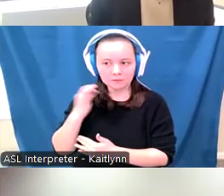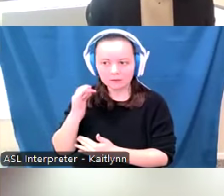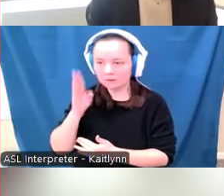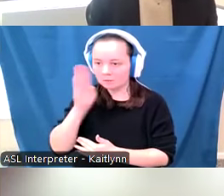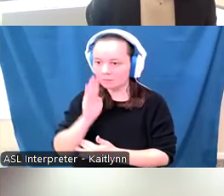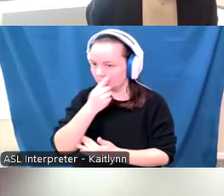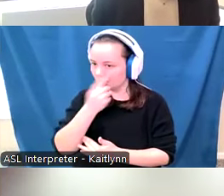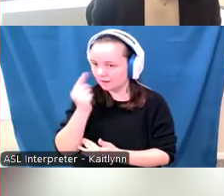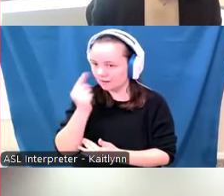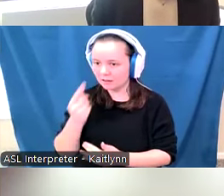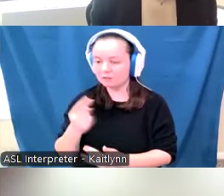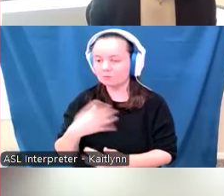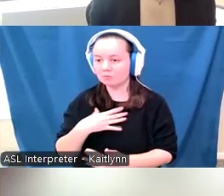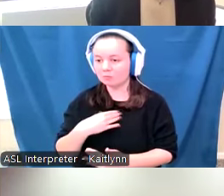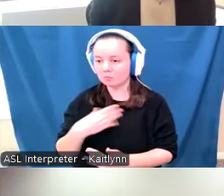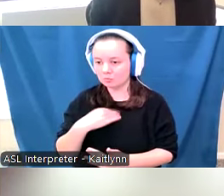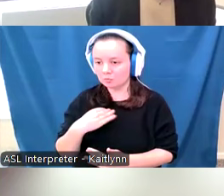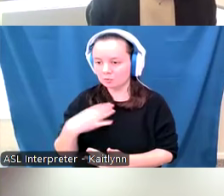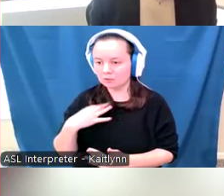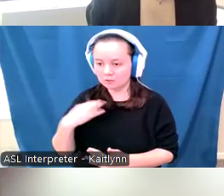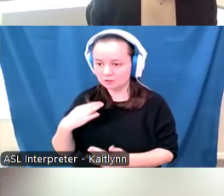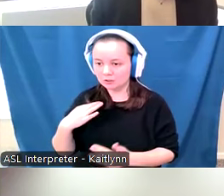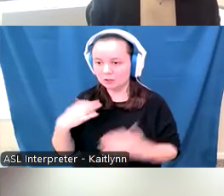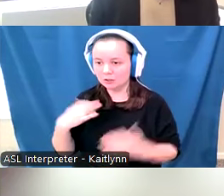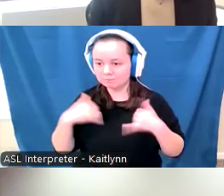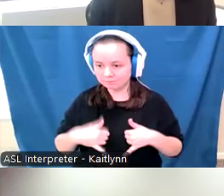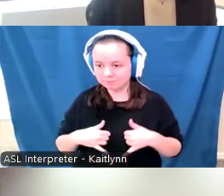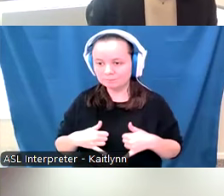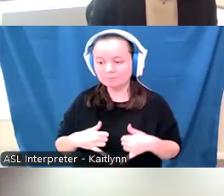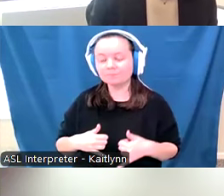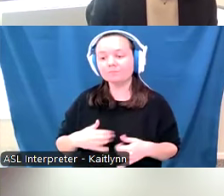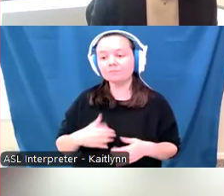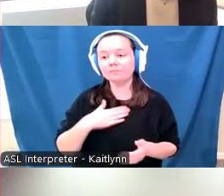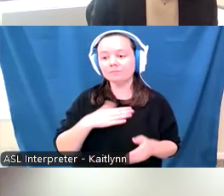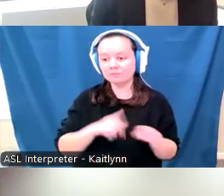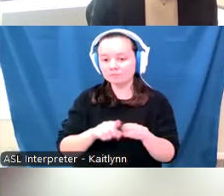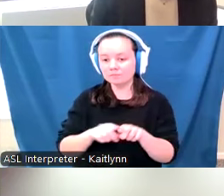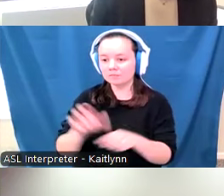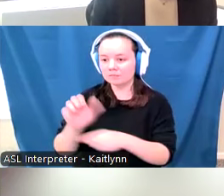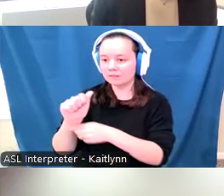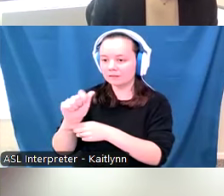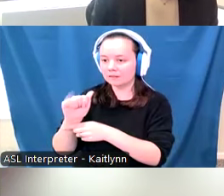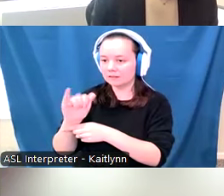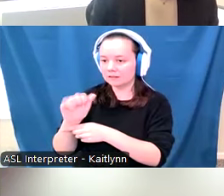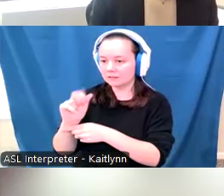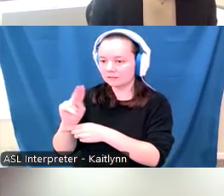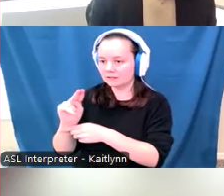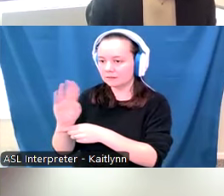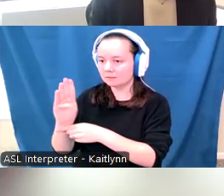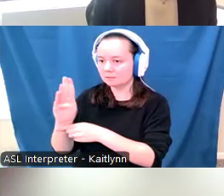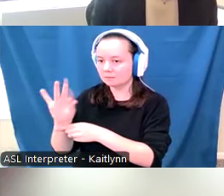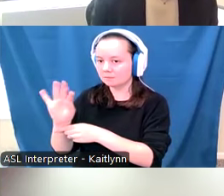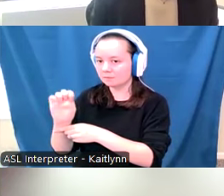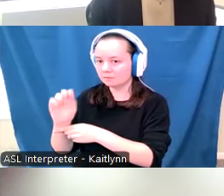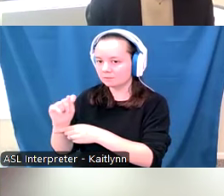blazer. I'm also here with my colleague, Allison Buffett, who will join me in presenting to you on the direct care workforce. She will